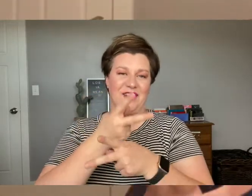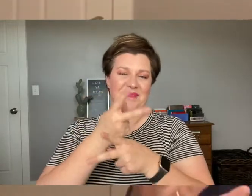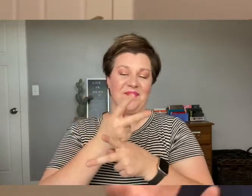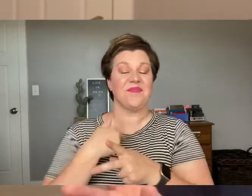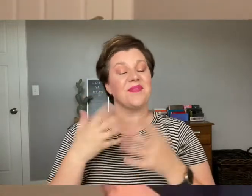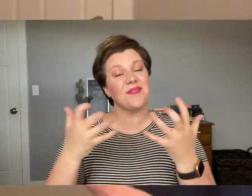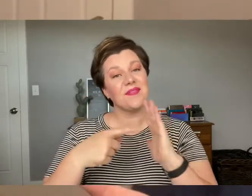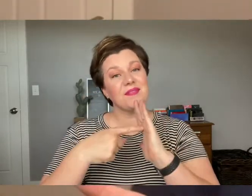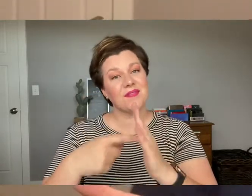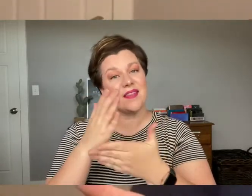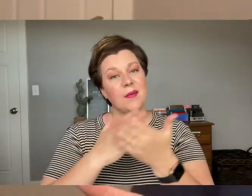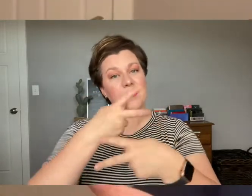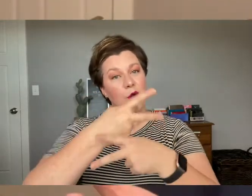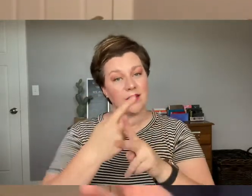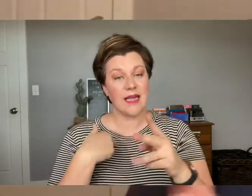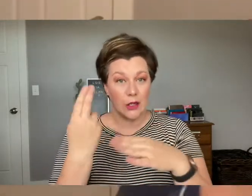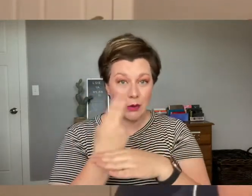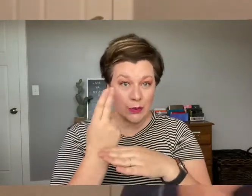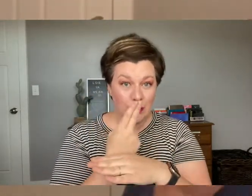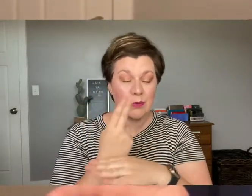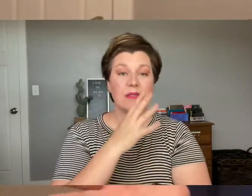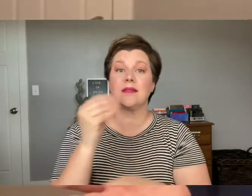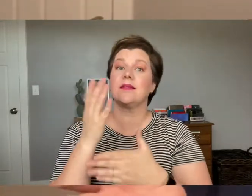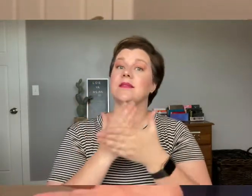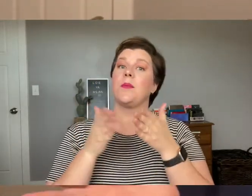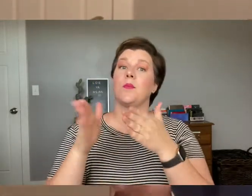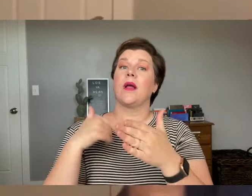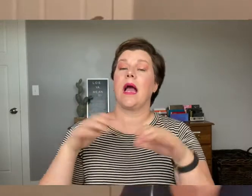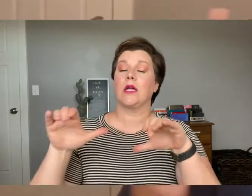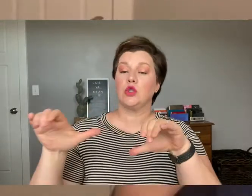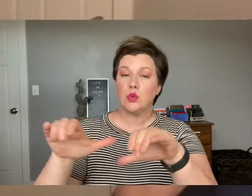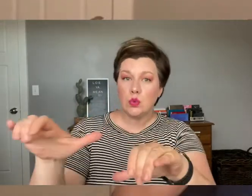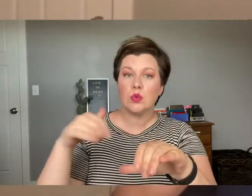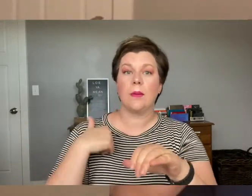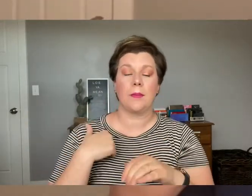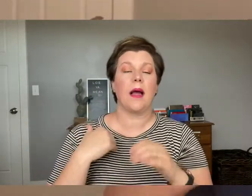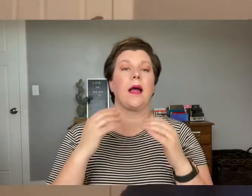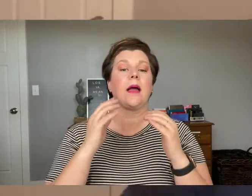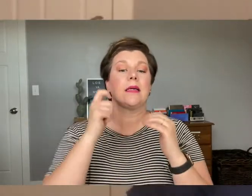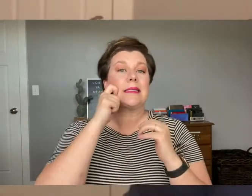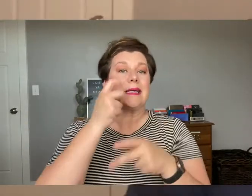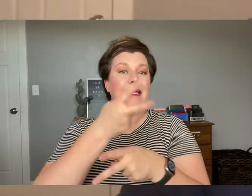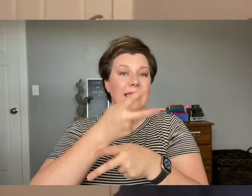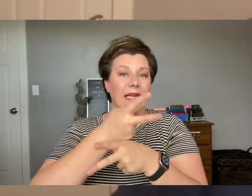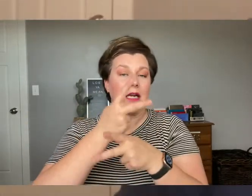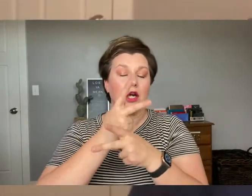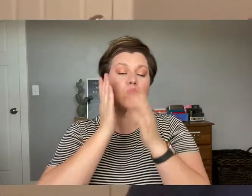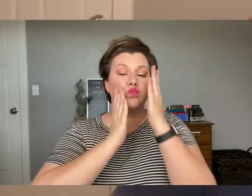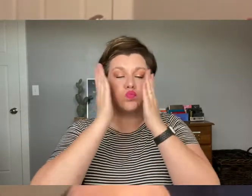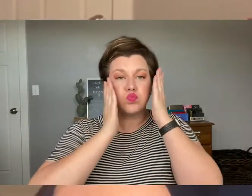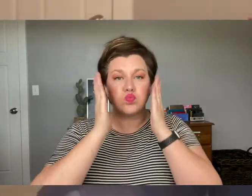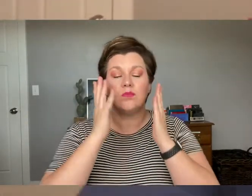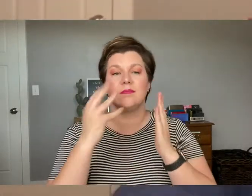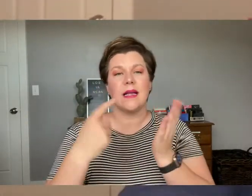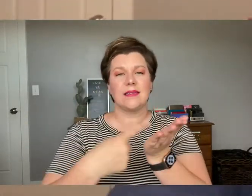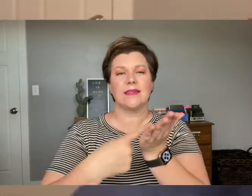is just show you some of the products that I use and some of the ways that I do my skincare, and then just